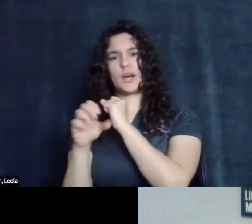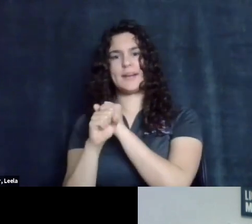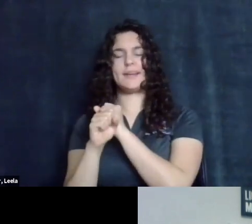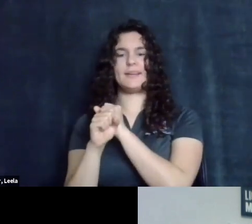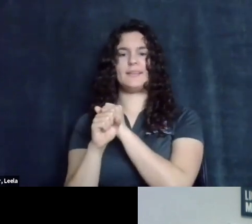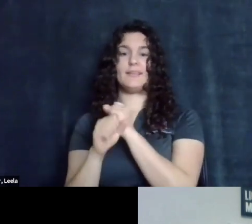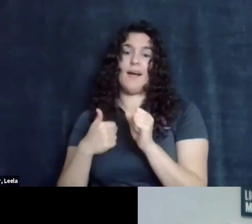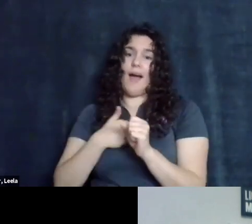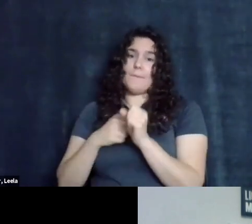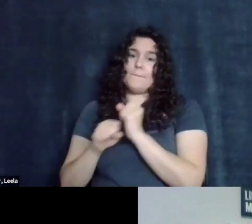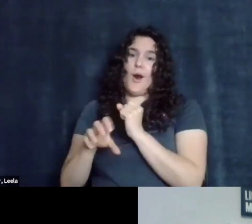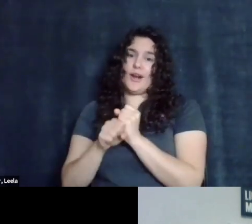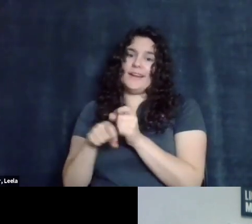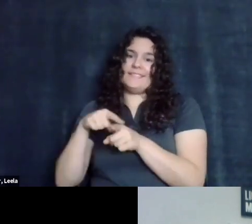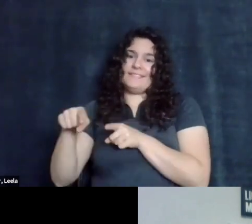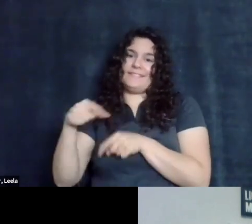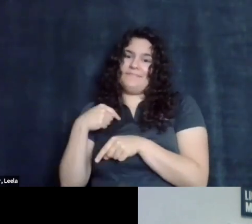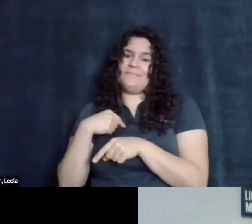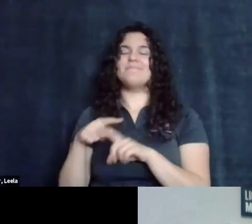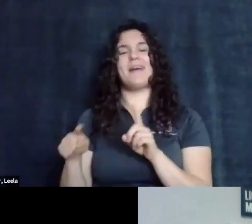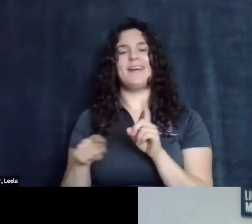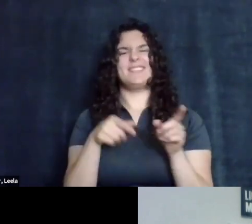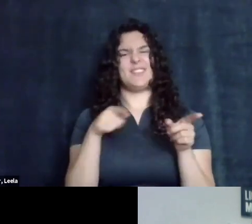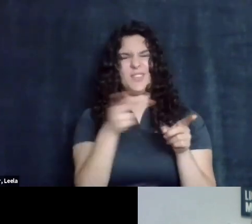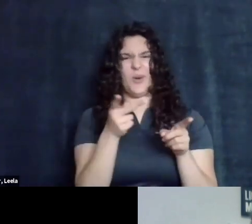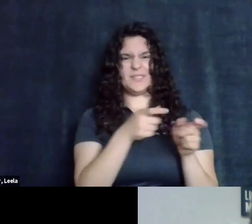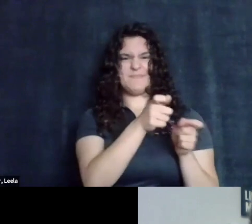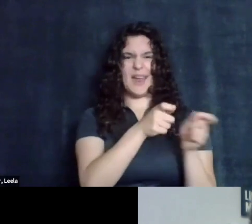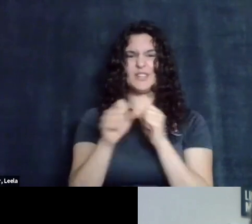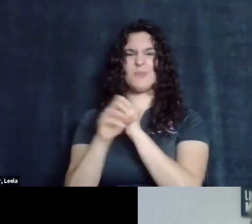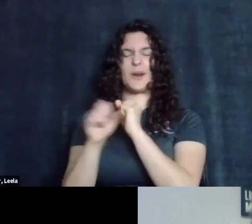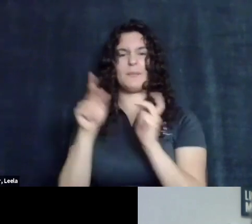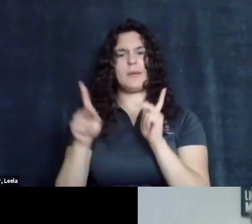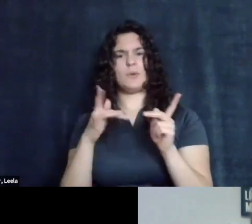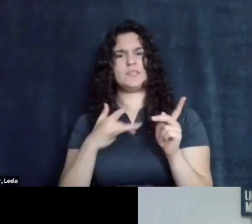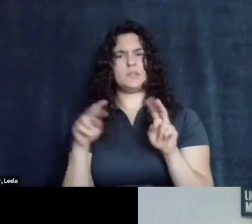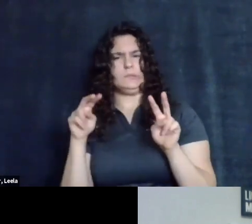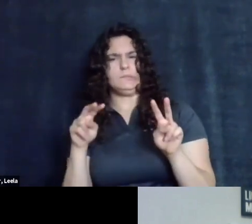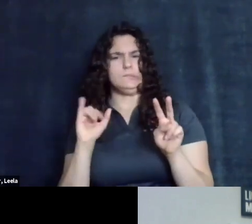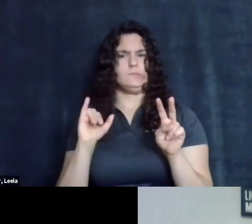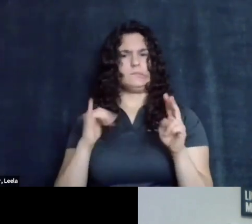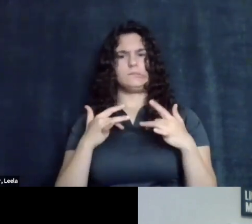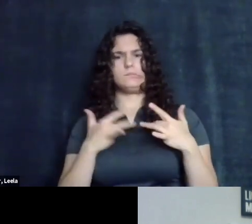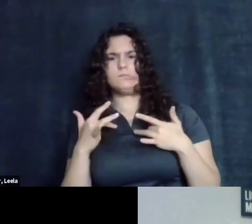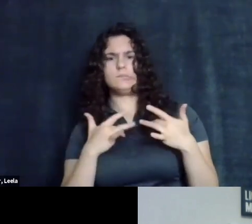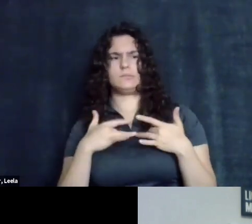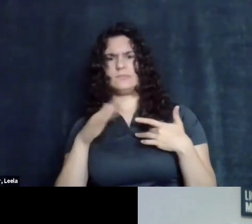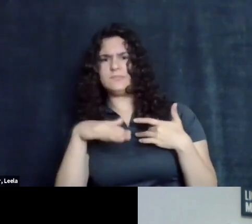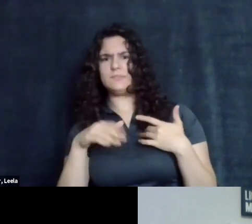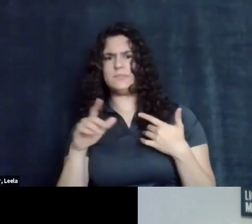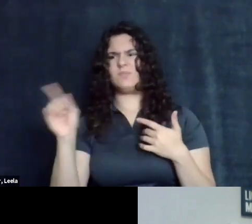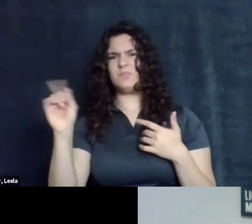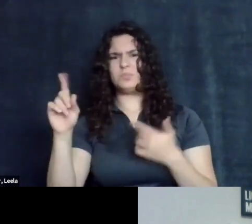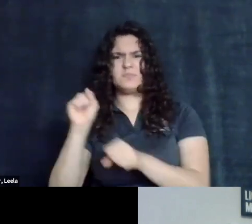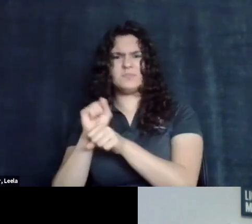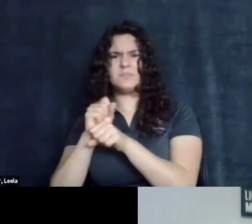person myself, but I think with management and marketing, a lot of students kind of worry about, you know, hey, I can't find a job. You know,